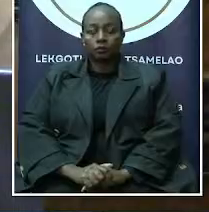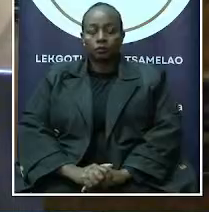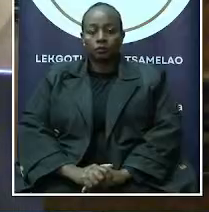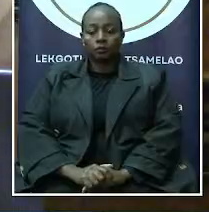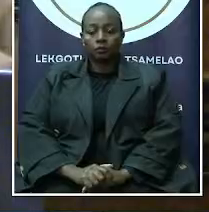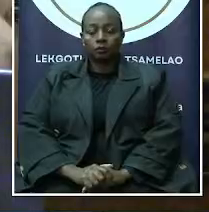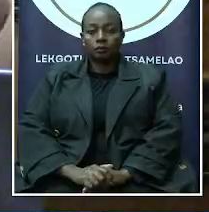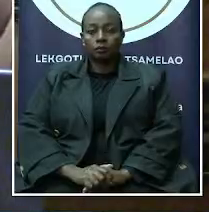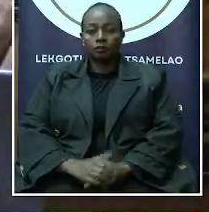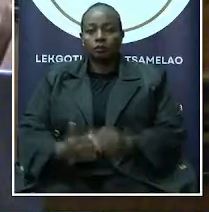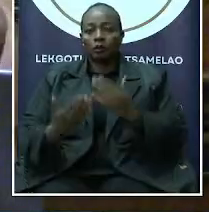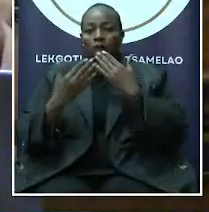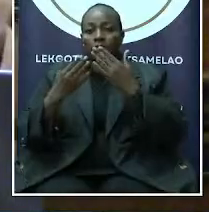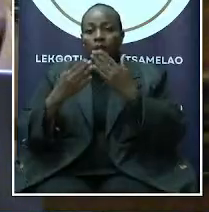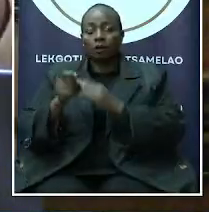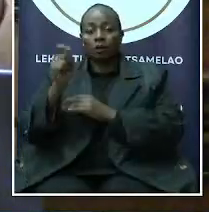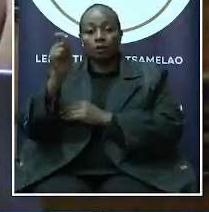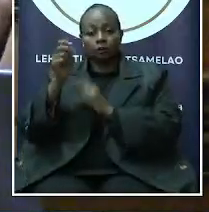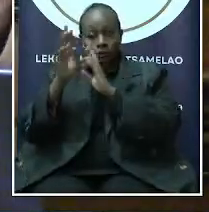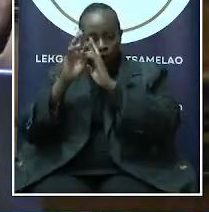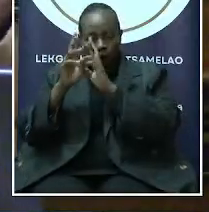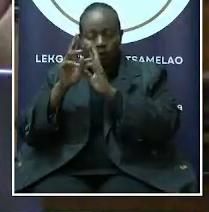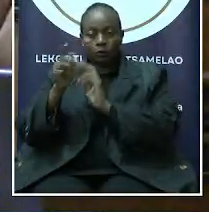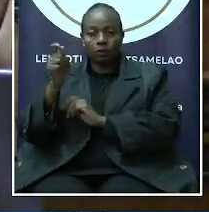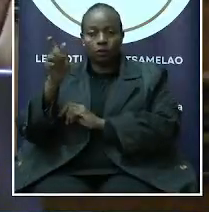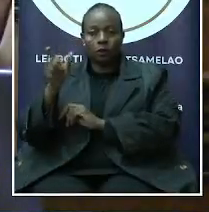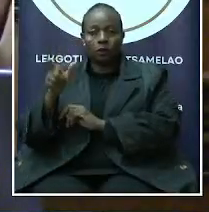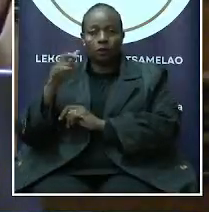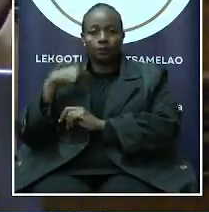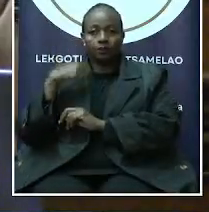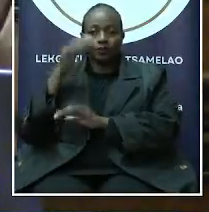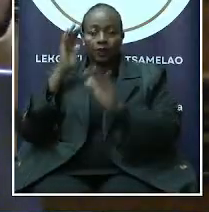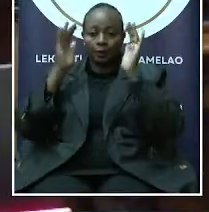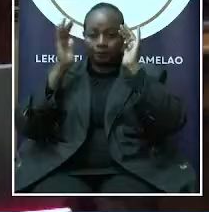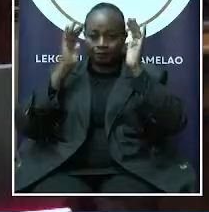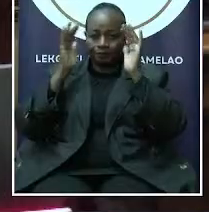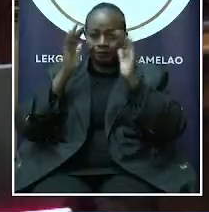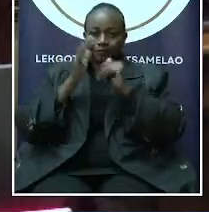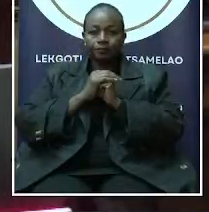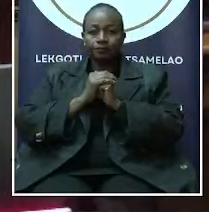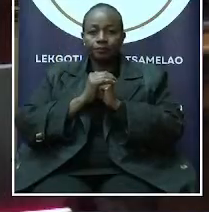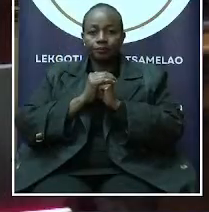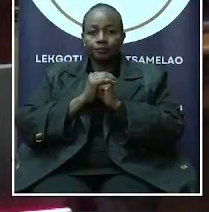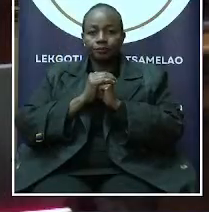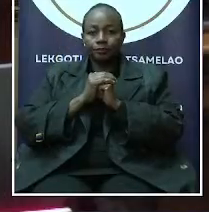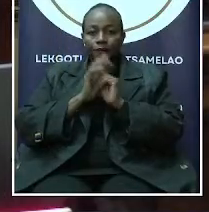Thank you so much, Honorable Speaker. Good afternoon, honorable members.